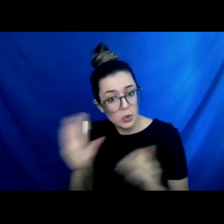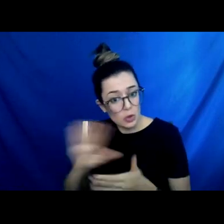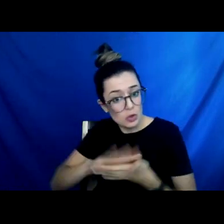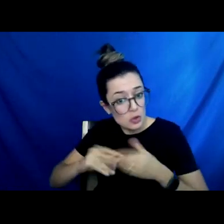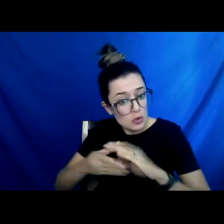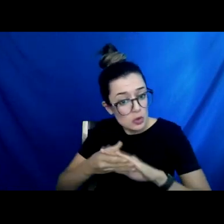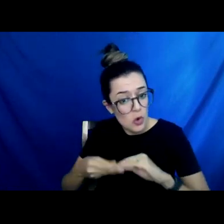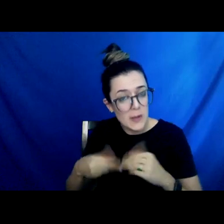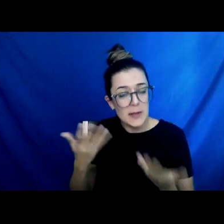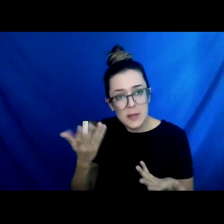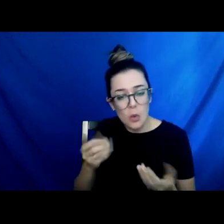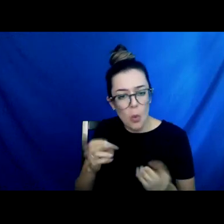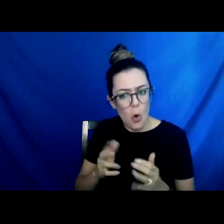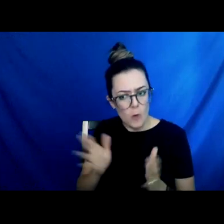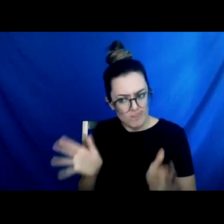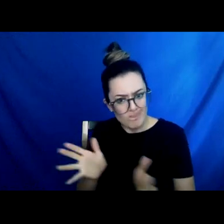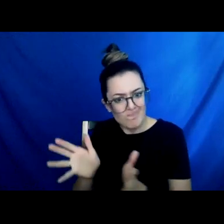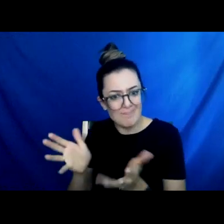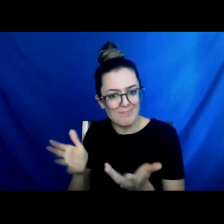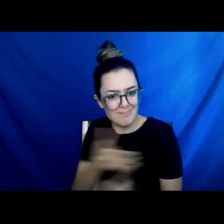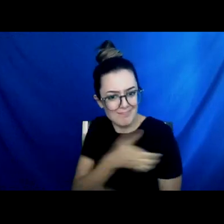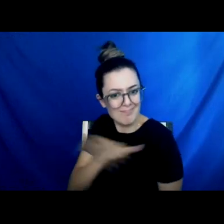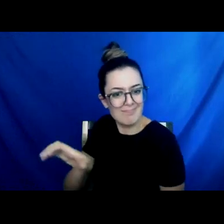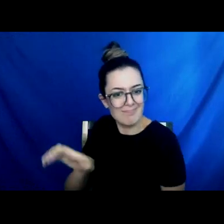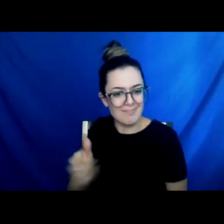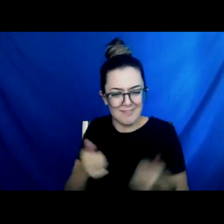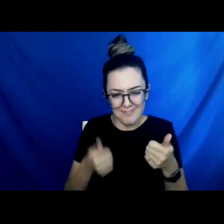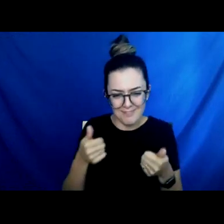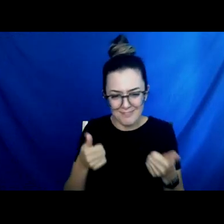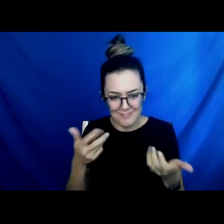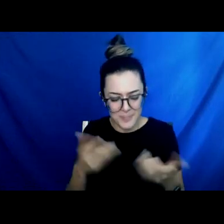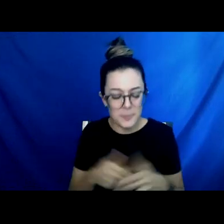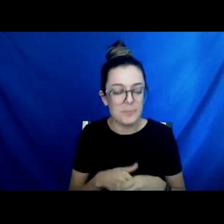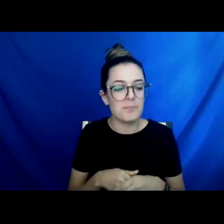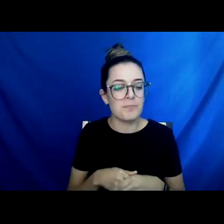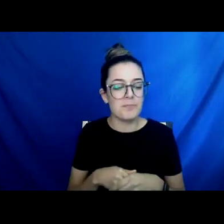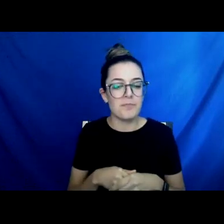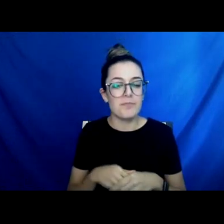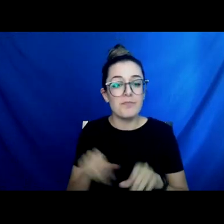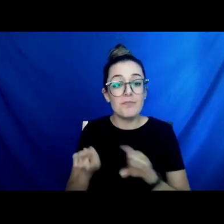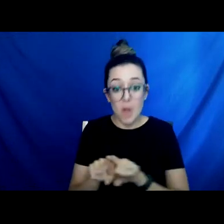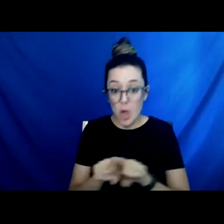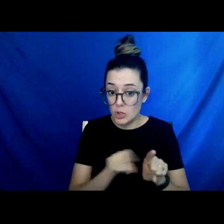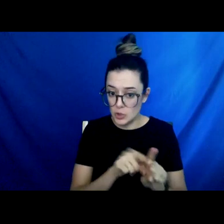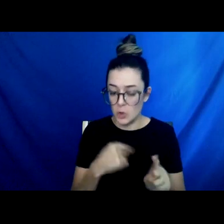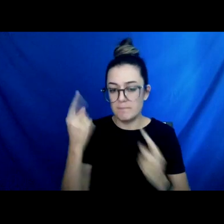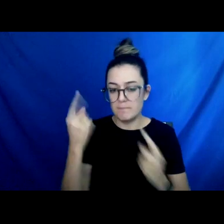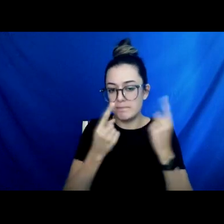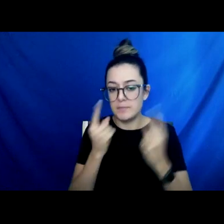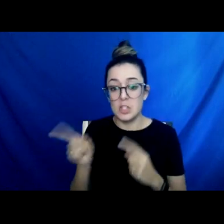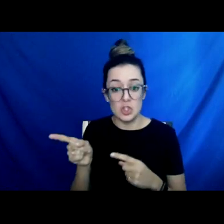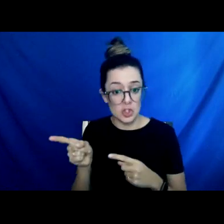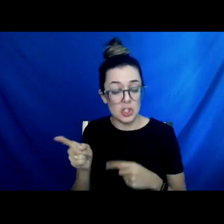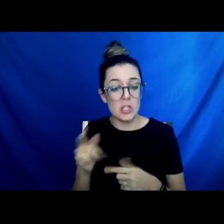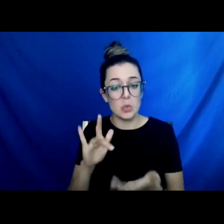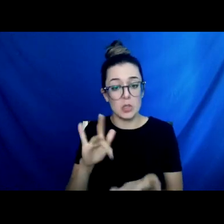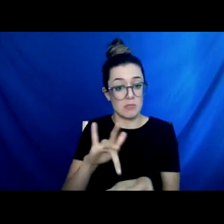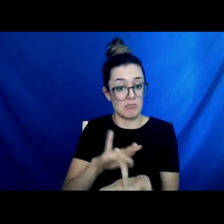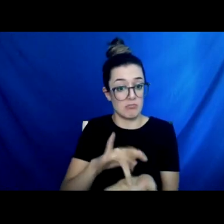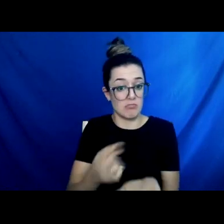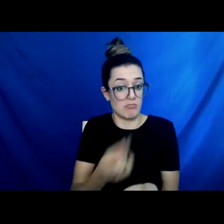There was one other factor that went into my decision. She was on heavy duty medication, morphine kind